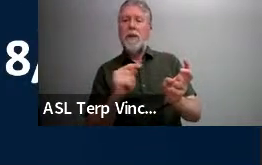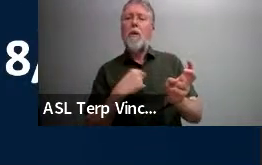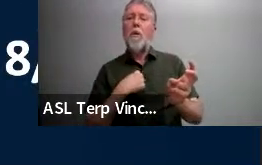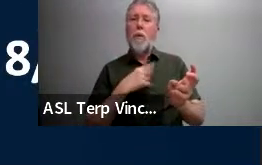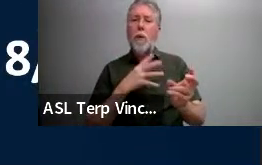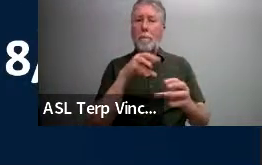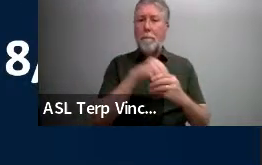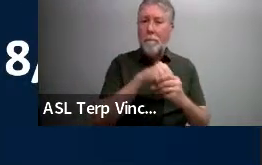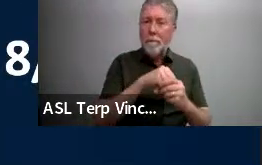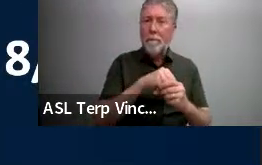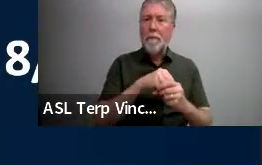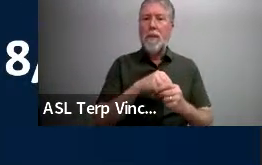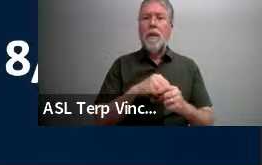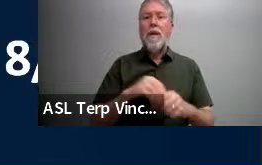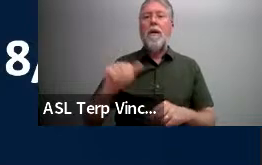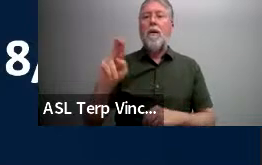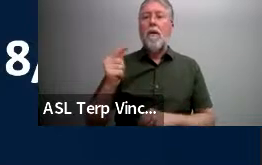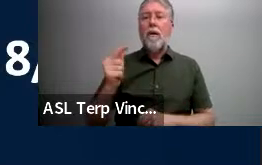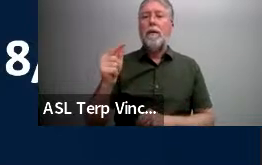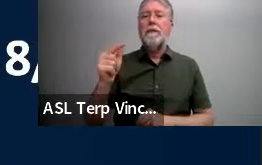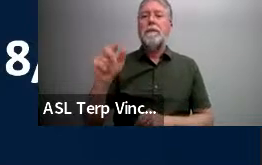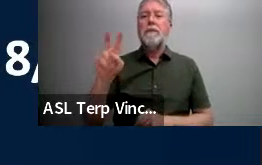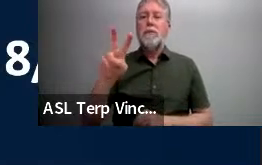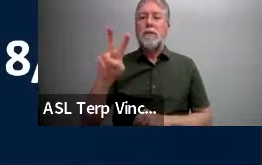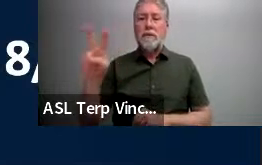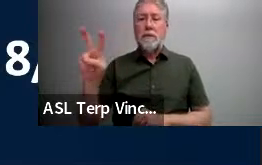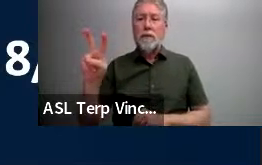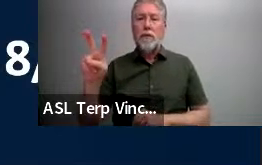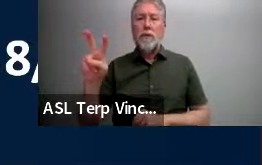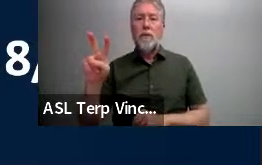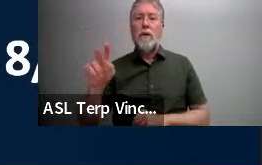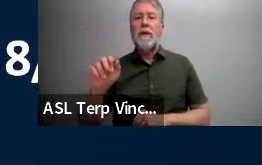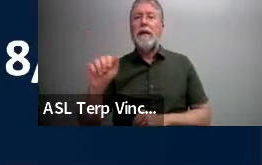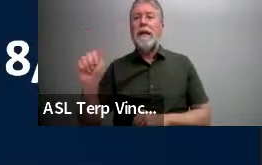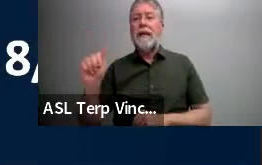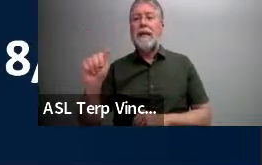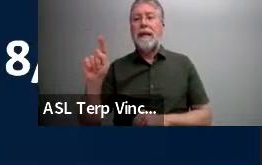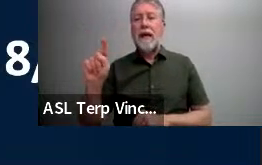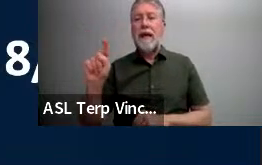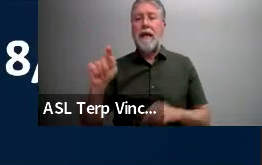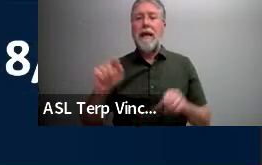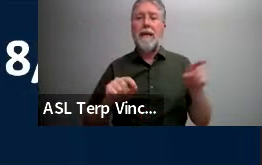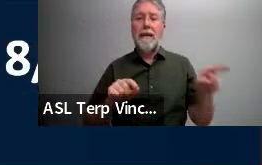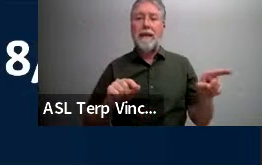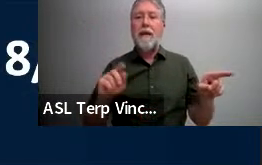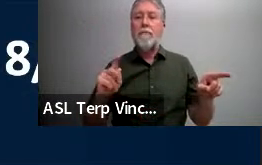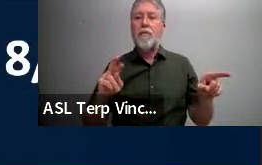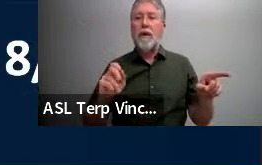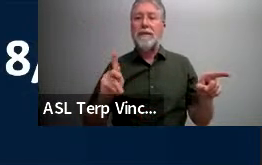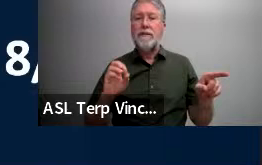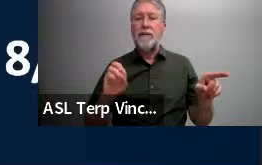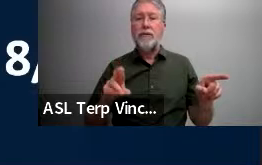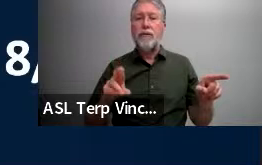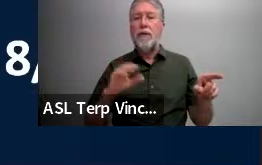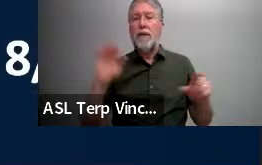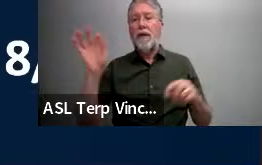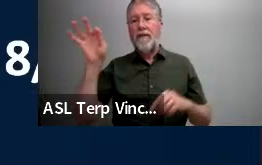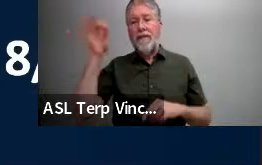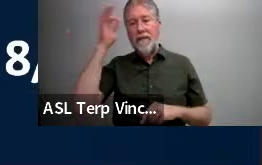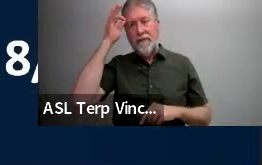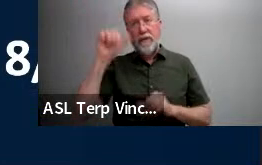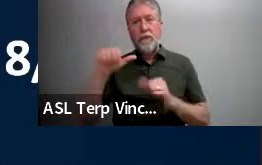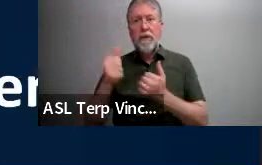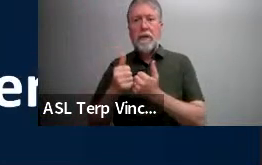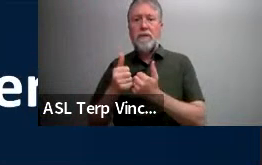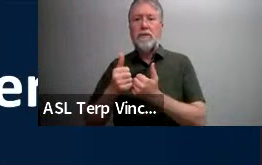participate in the August 22nd event on AI practitioner and federal agency speaker registration.